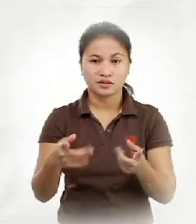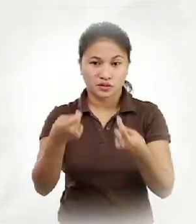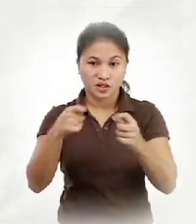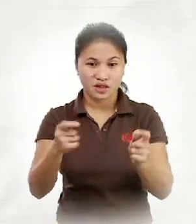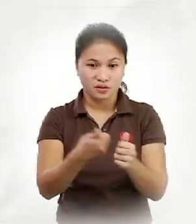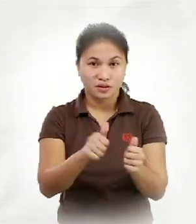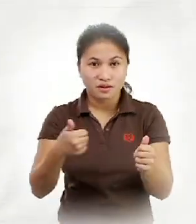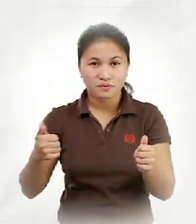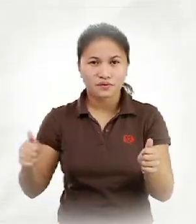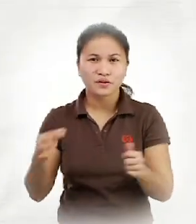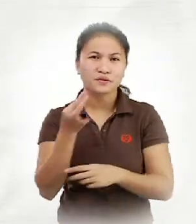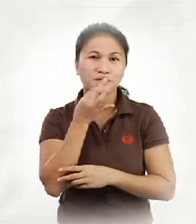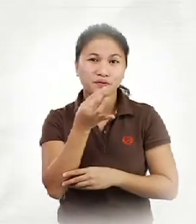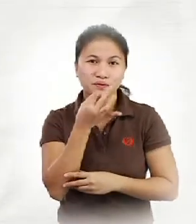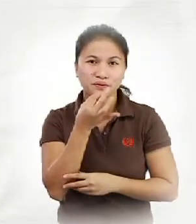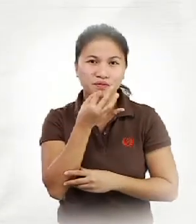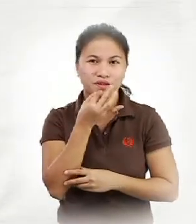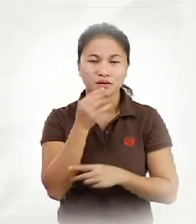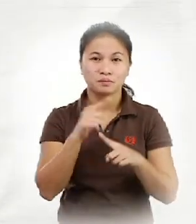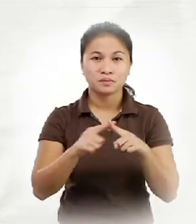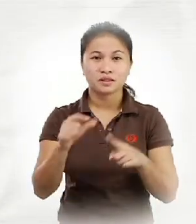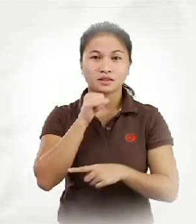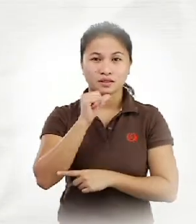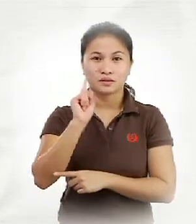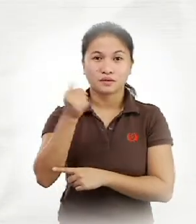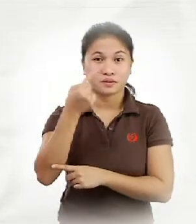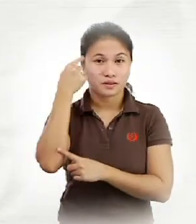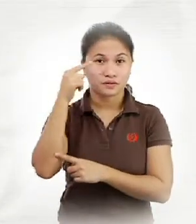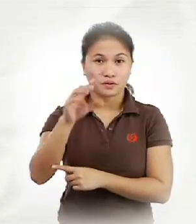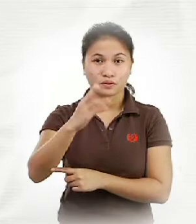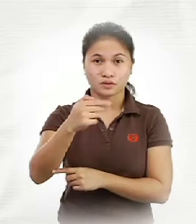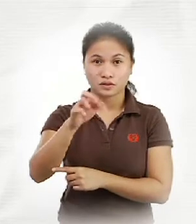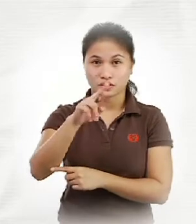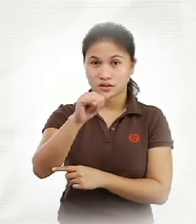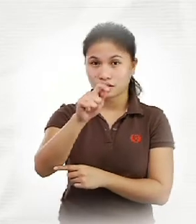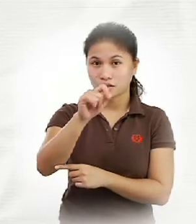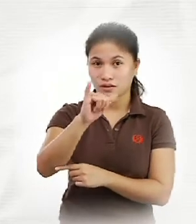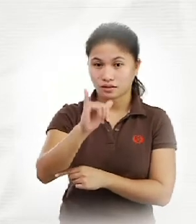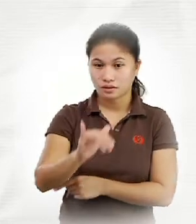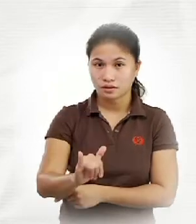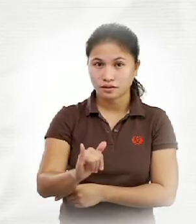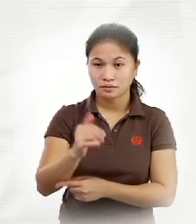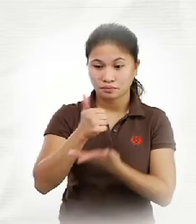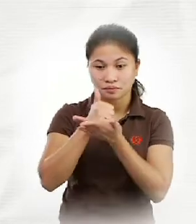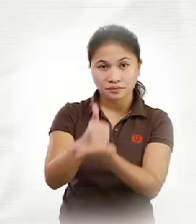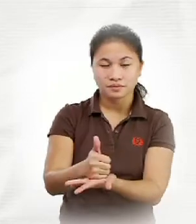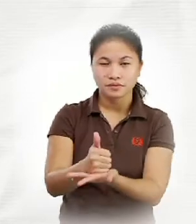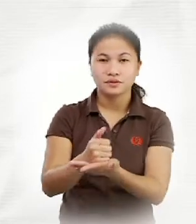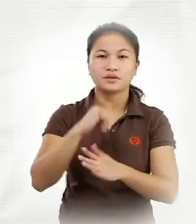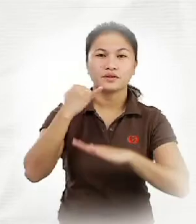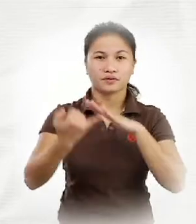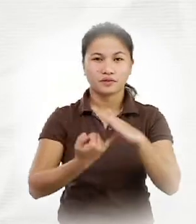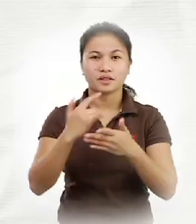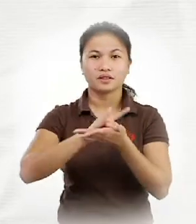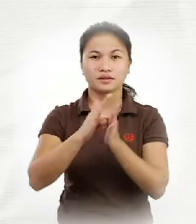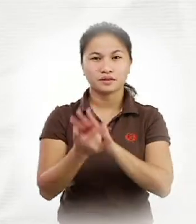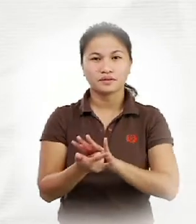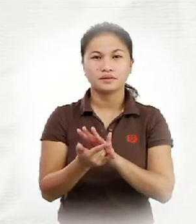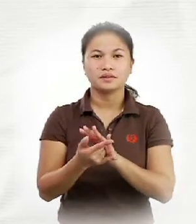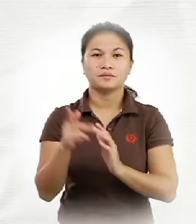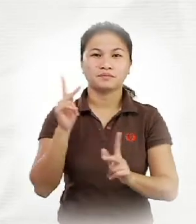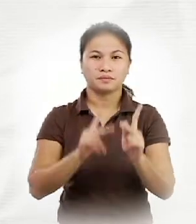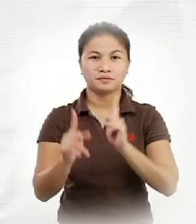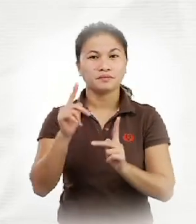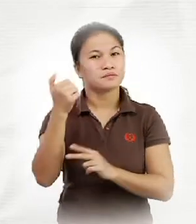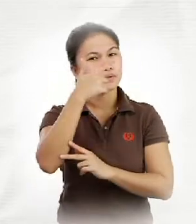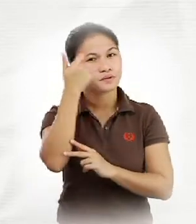But not only for charity. Jesus says, you invite these people because they will not